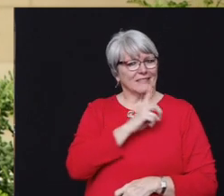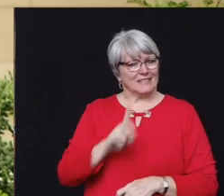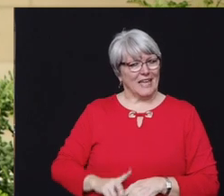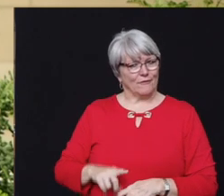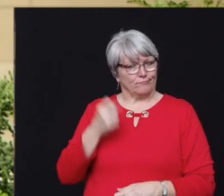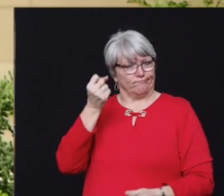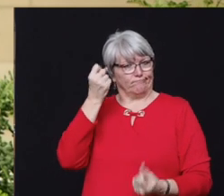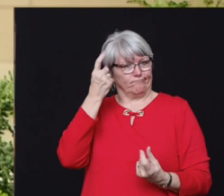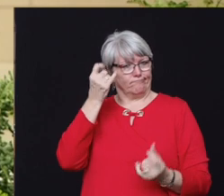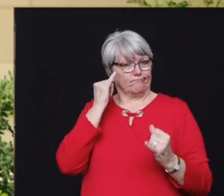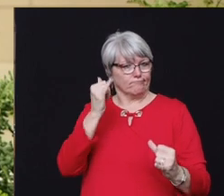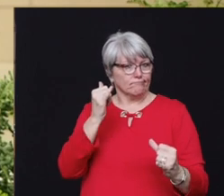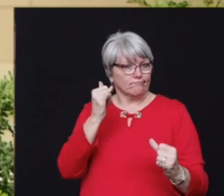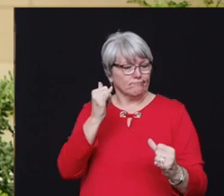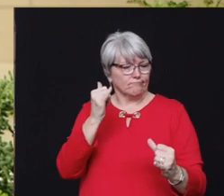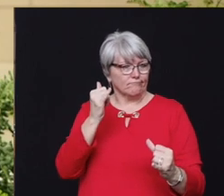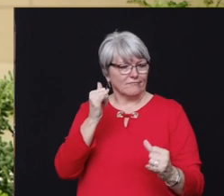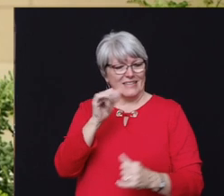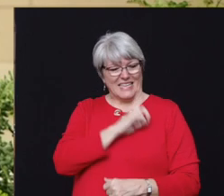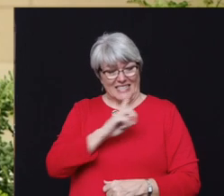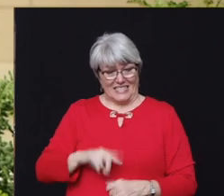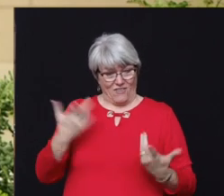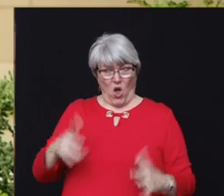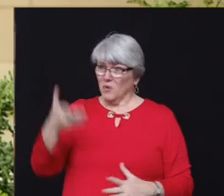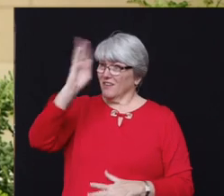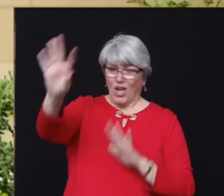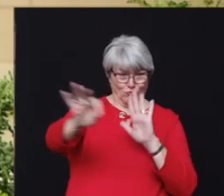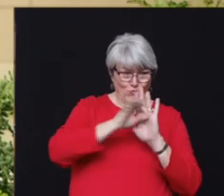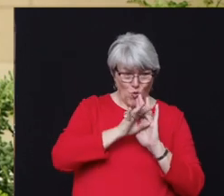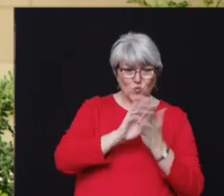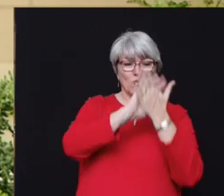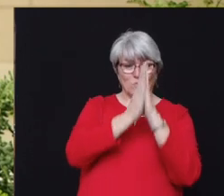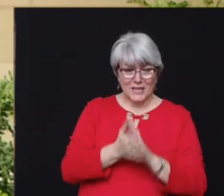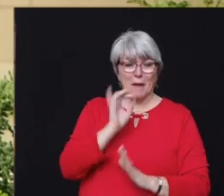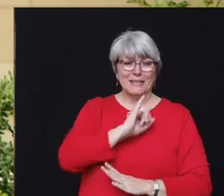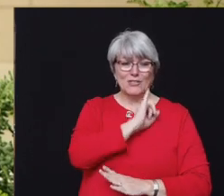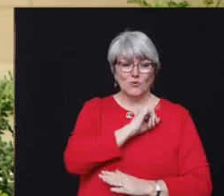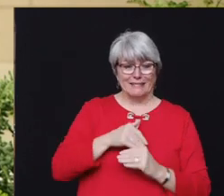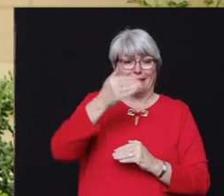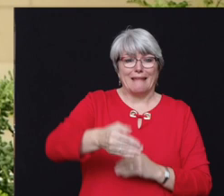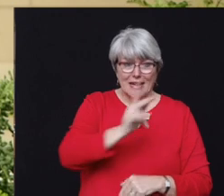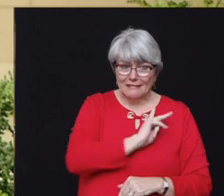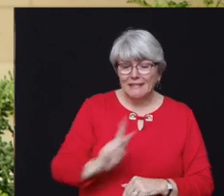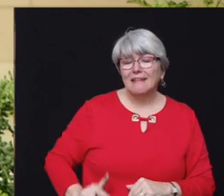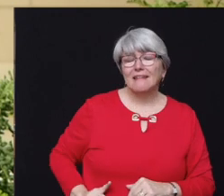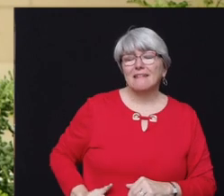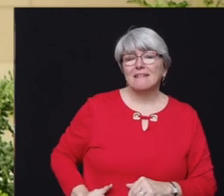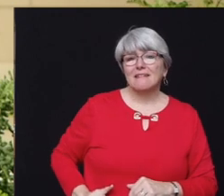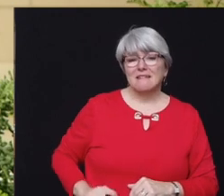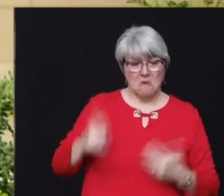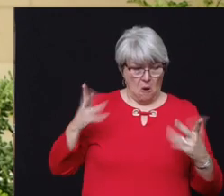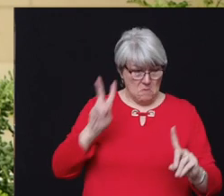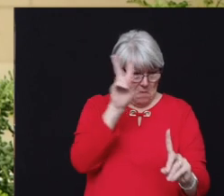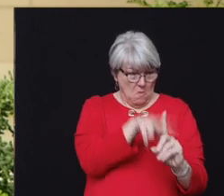really relate. He had already been chosen by God to be Israel's next king. He had